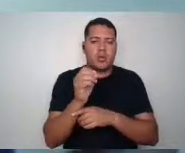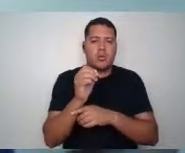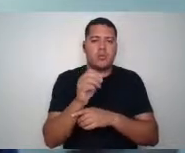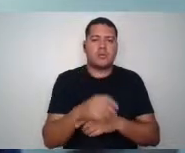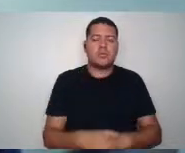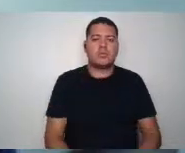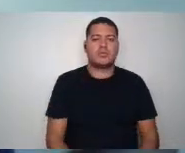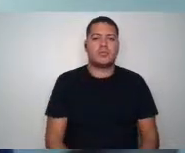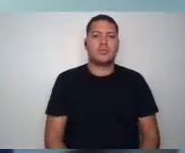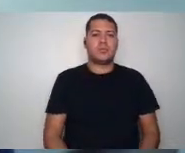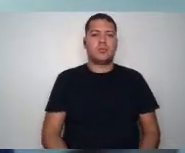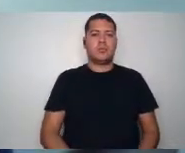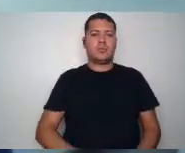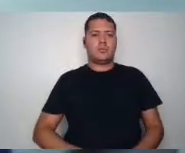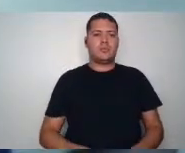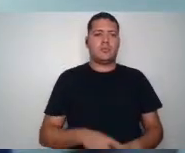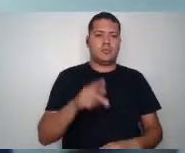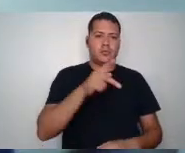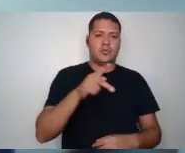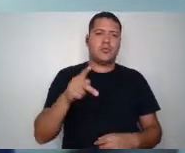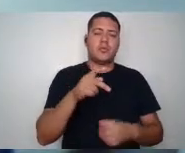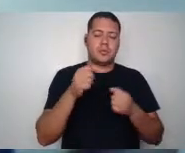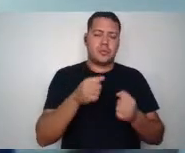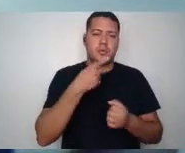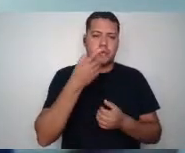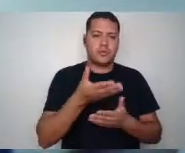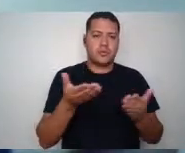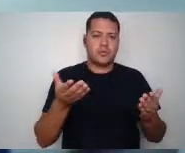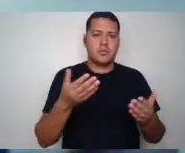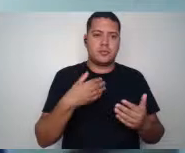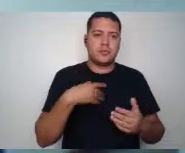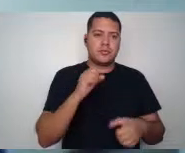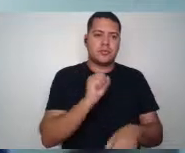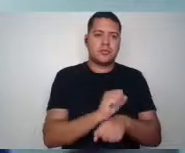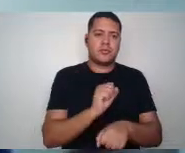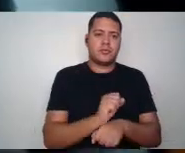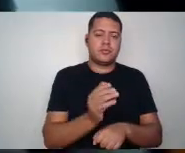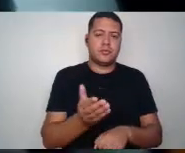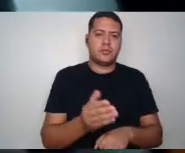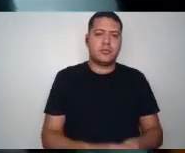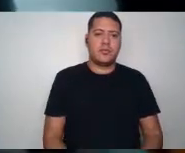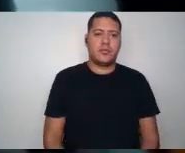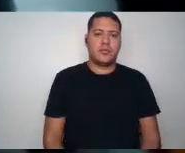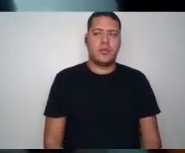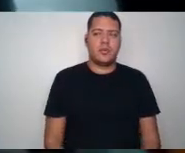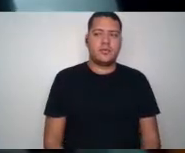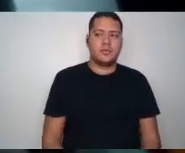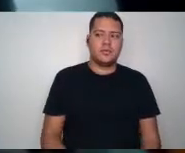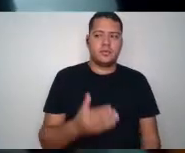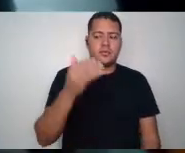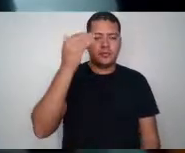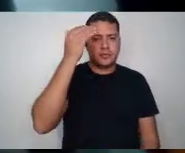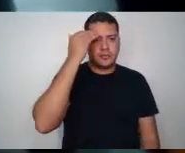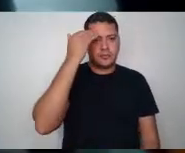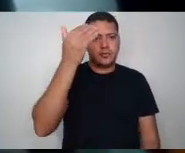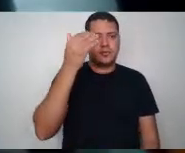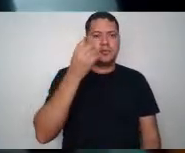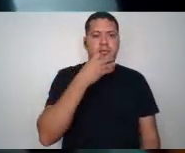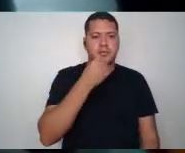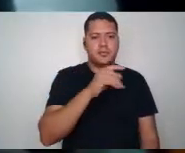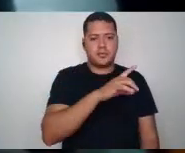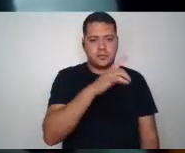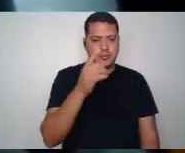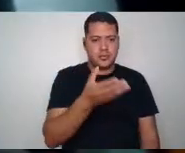Moreira. Professor, the floor is yours, and I am excited to hear you. Thank you very much.